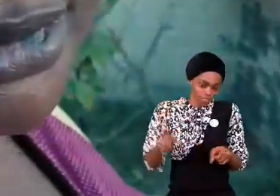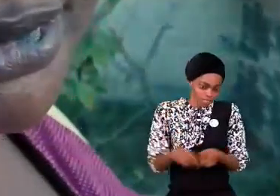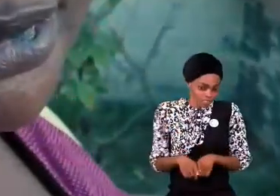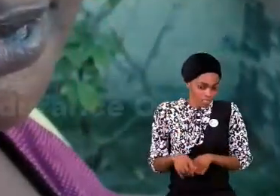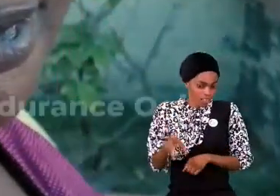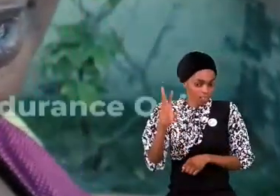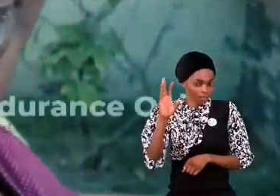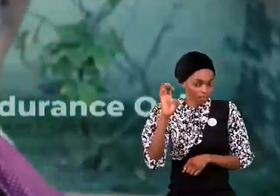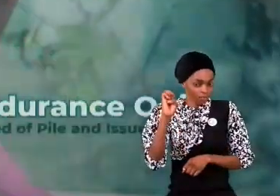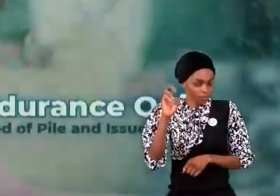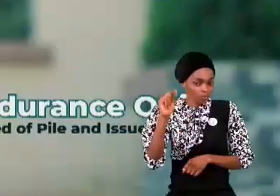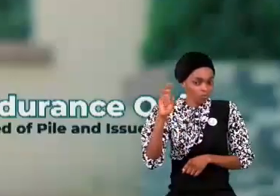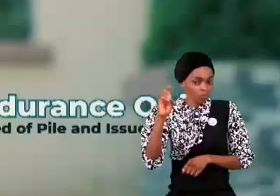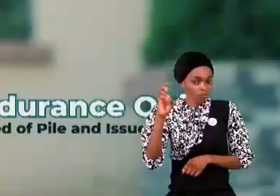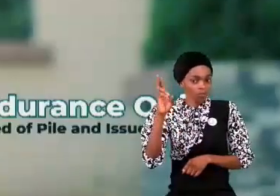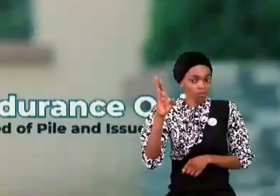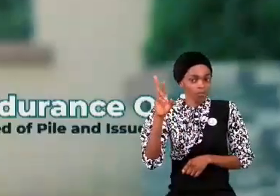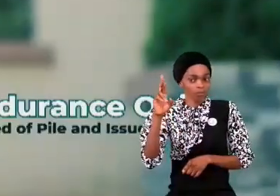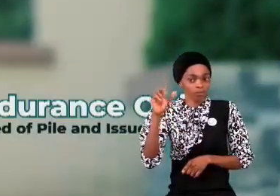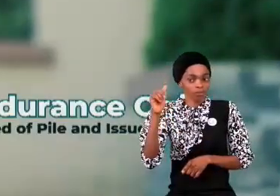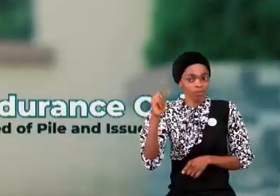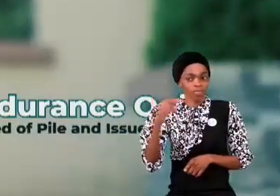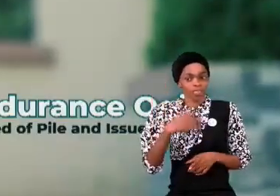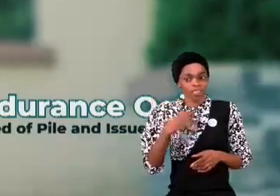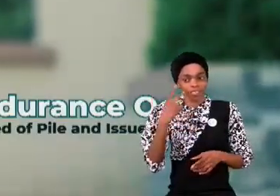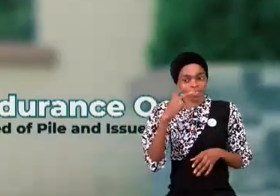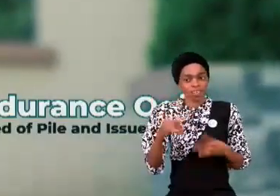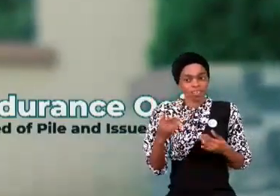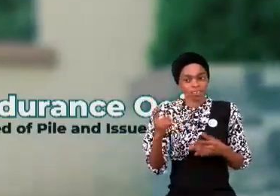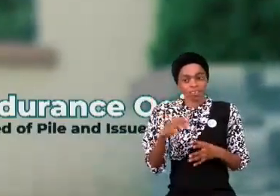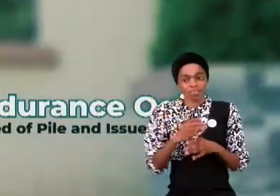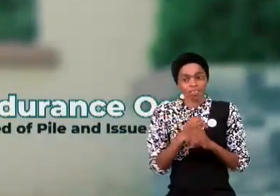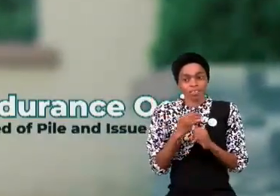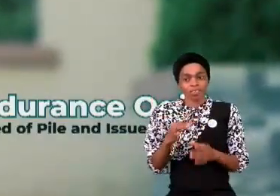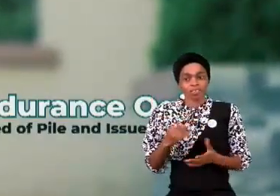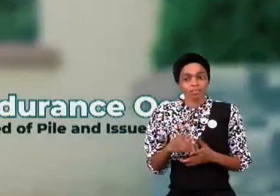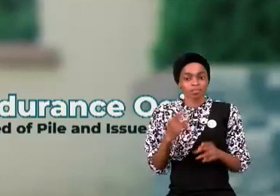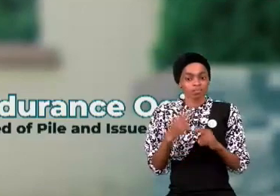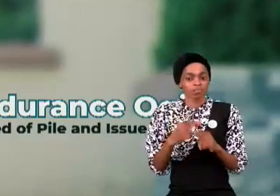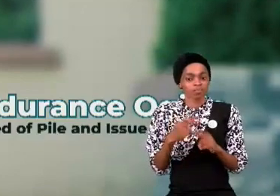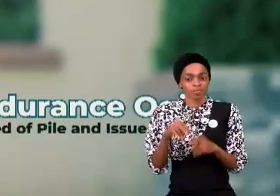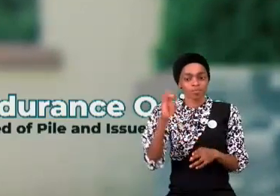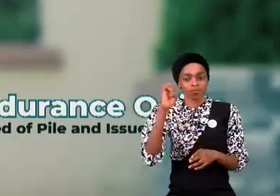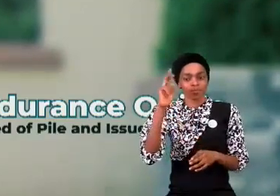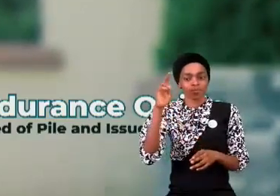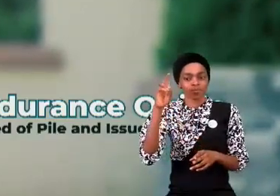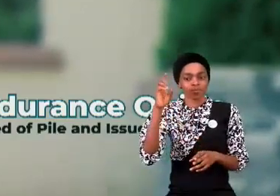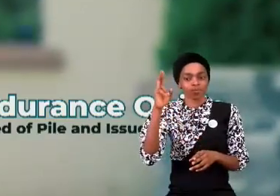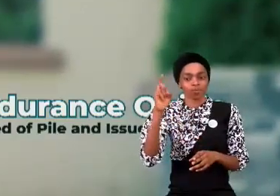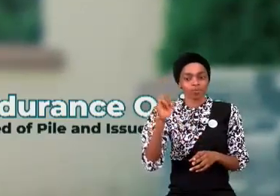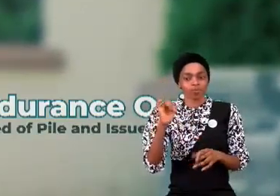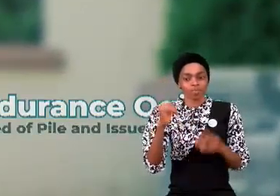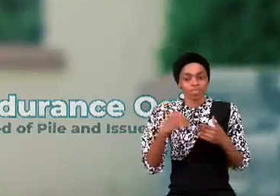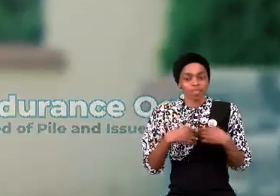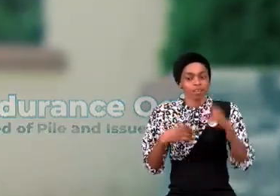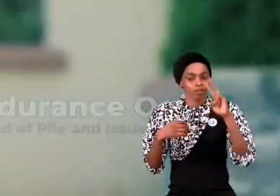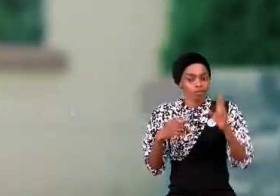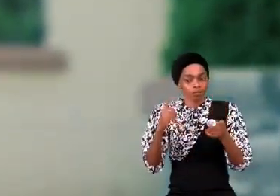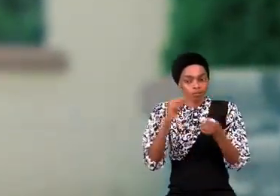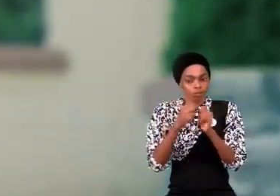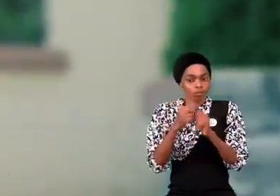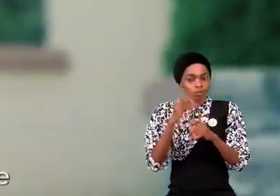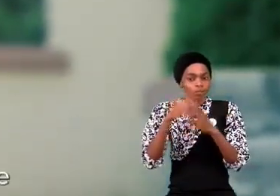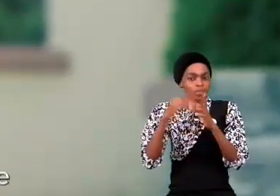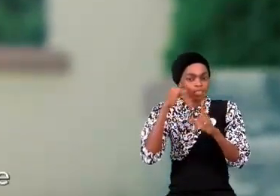name is Endurance Odido. I have two problems in my life. One is pie, one is issue of